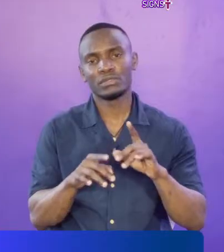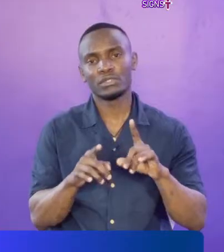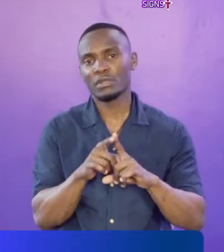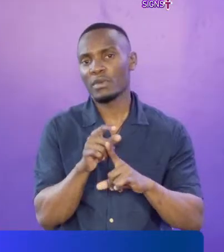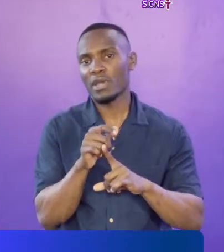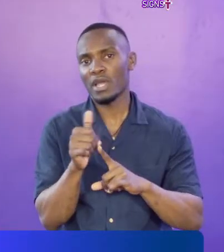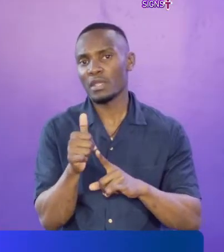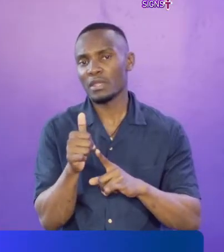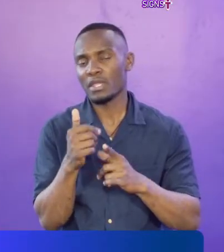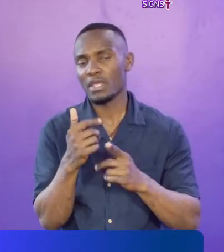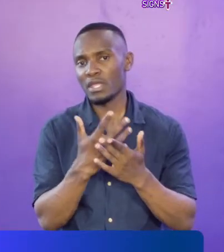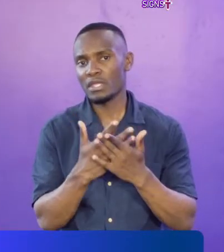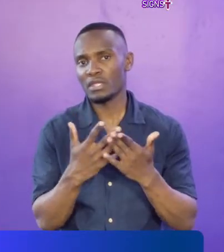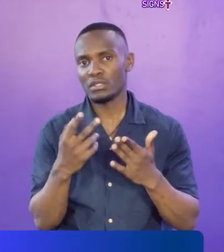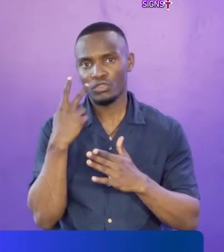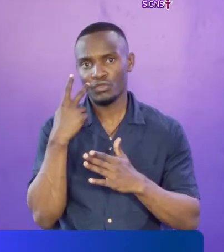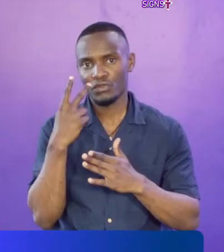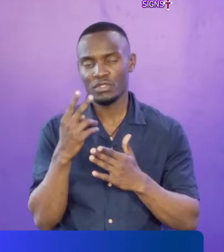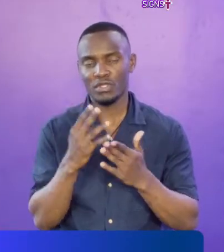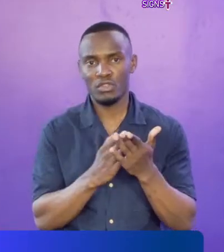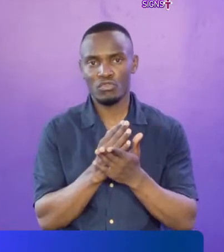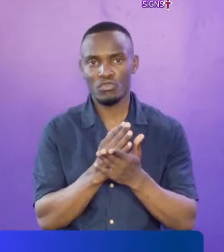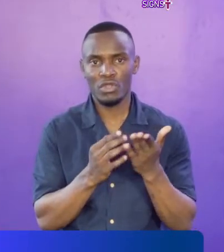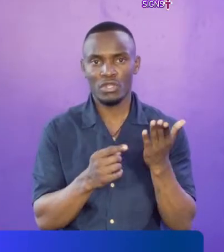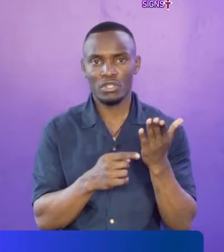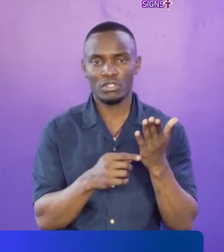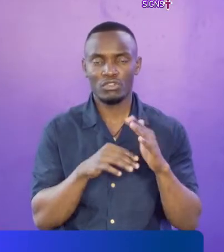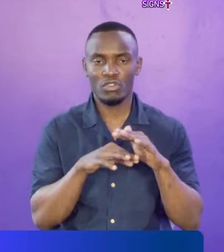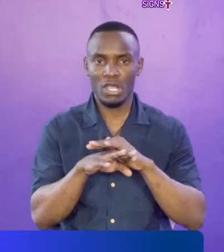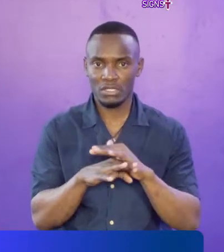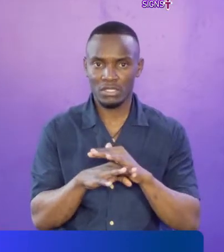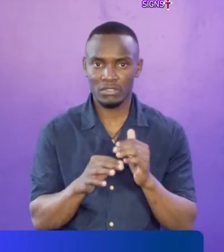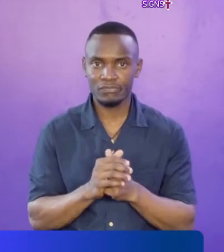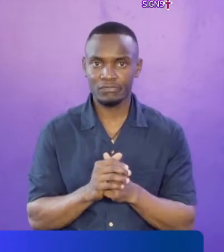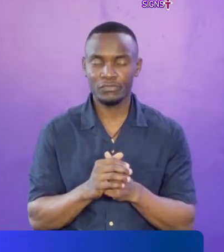seen through the digital access program. Dear viewer, keep it Science TV.